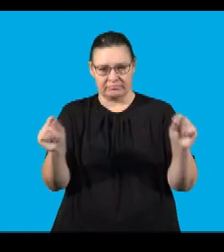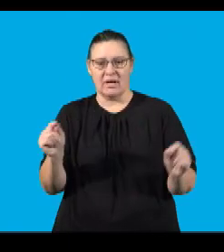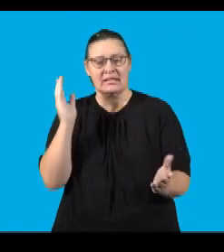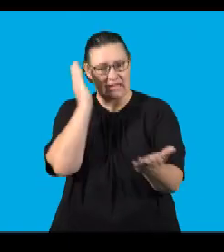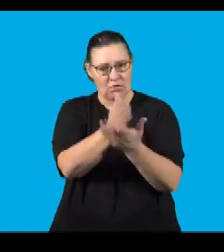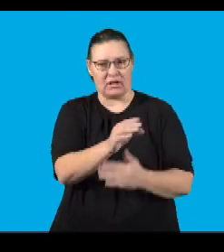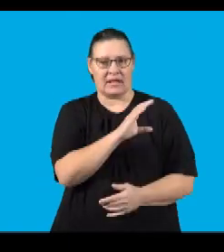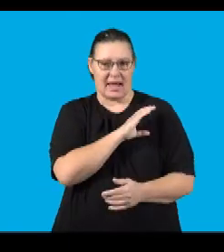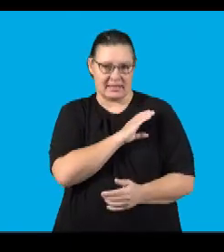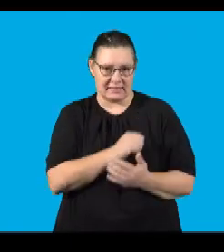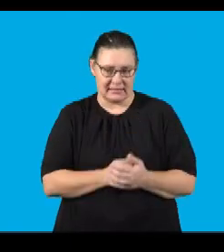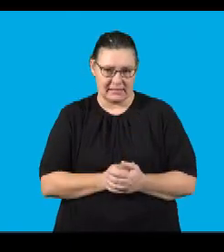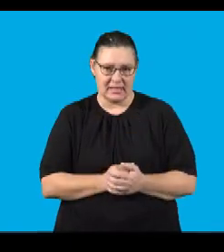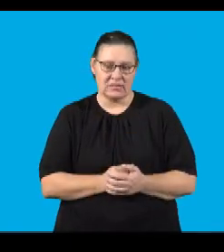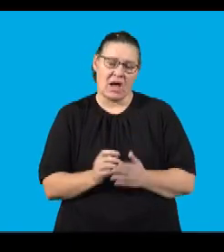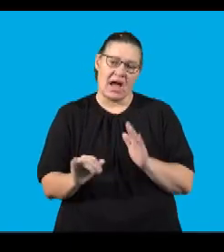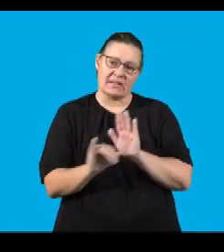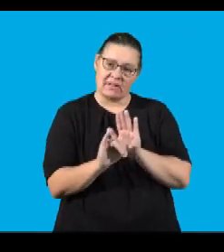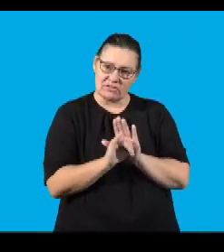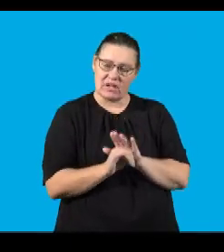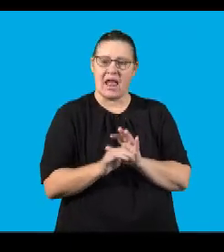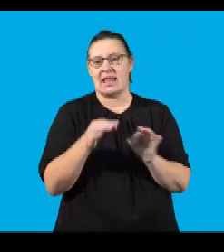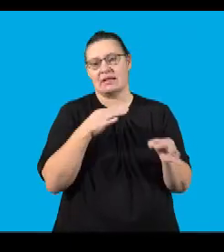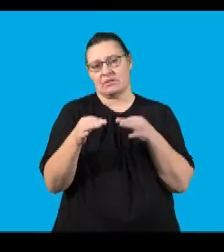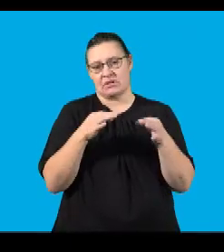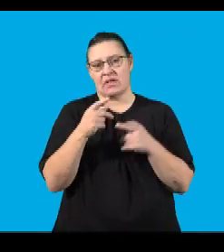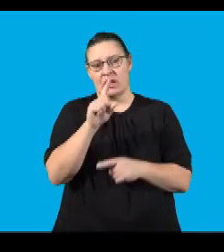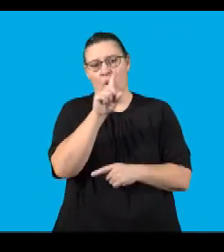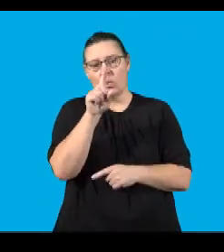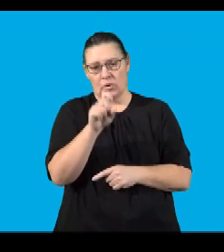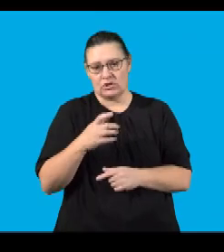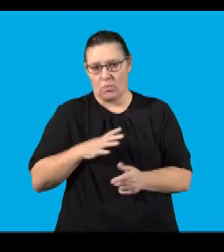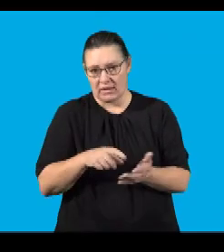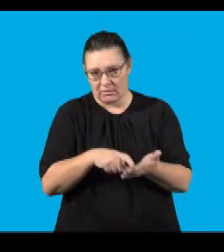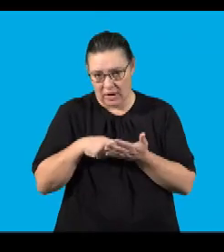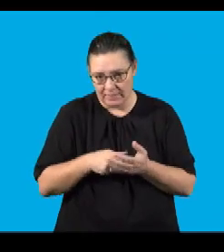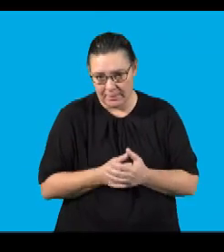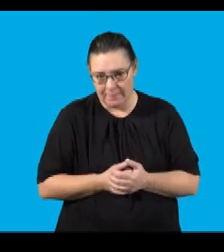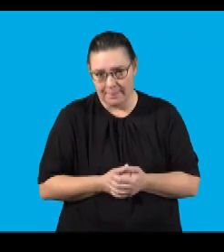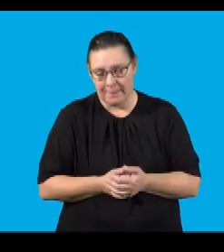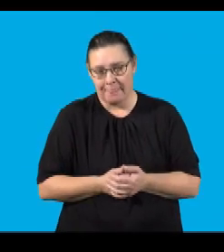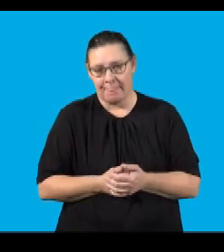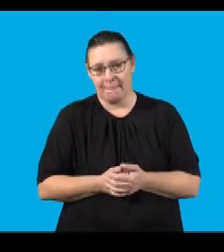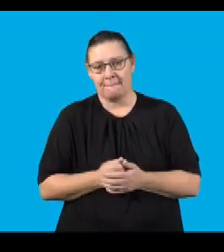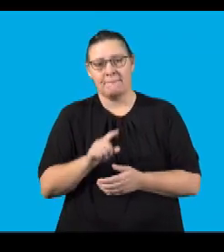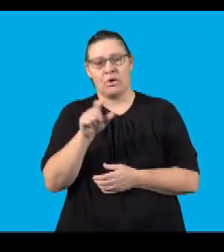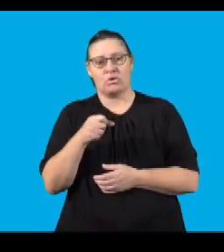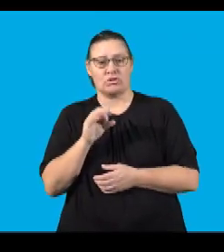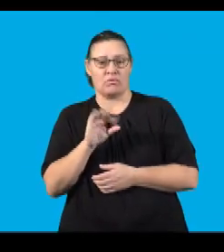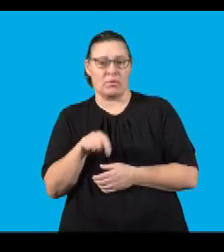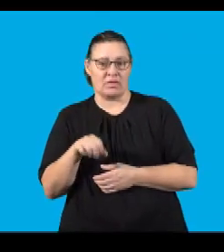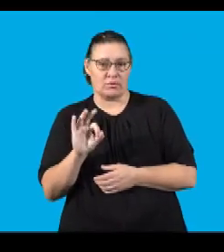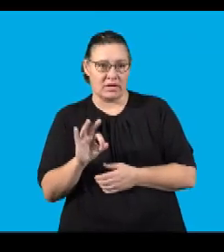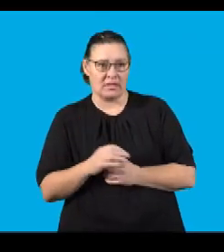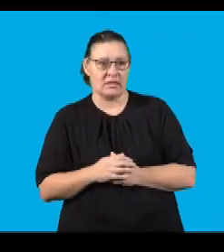to clients. So identification and description, because that's what the question requires. Then